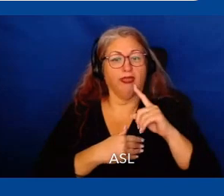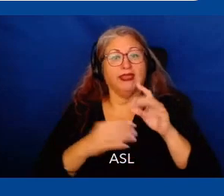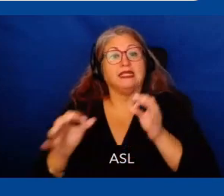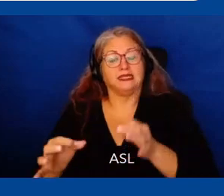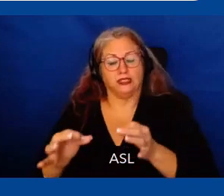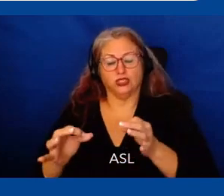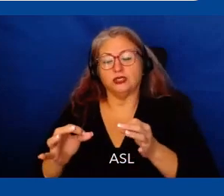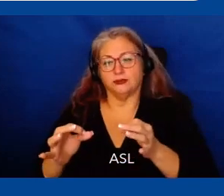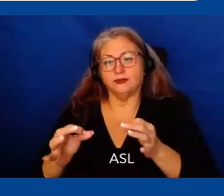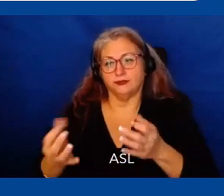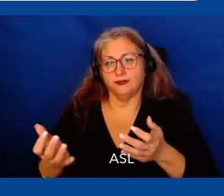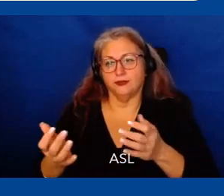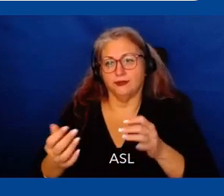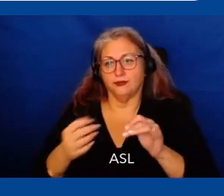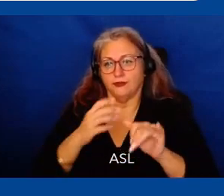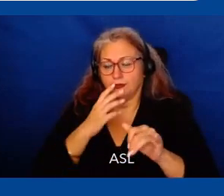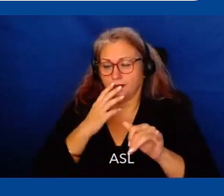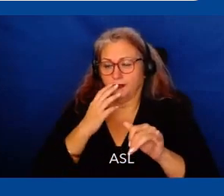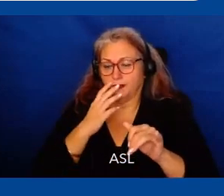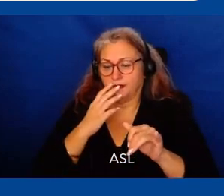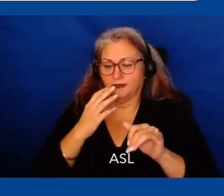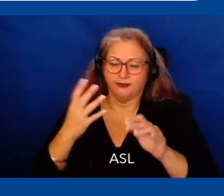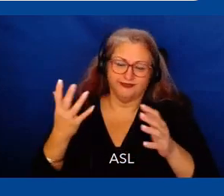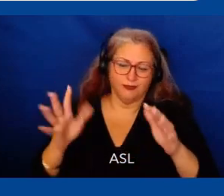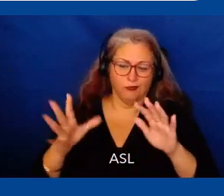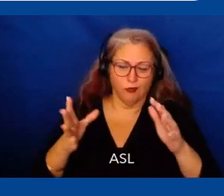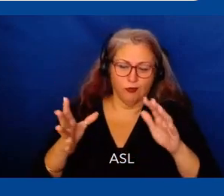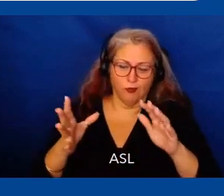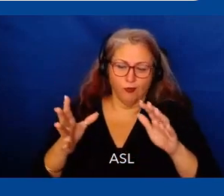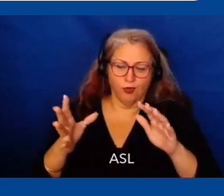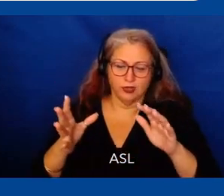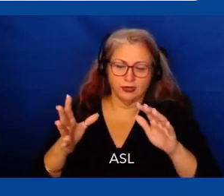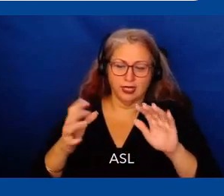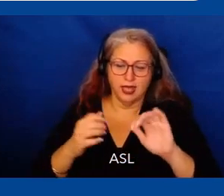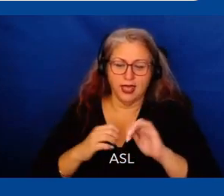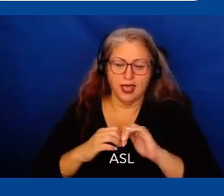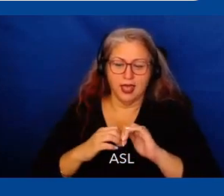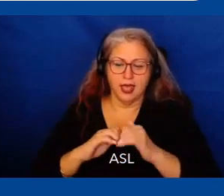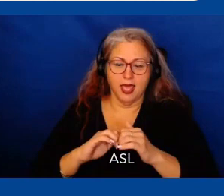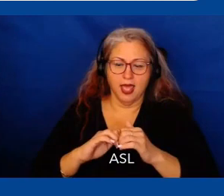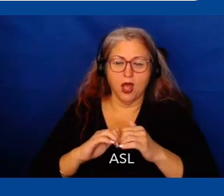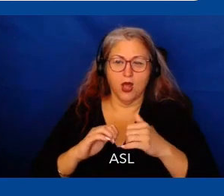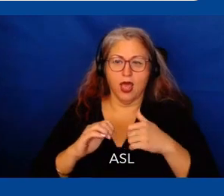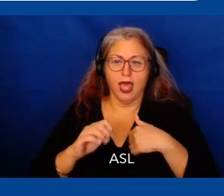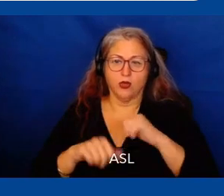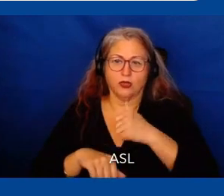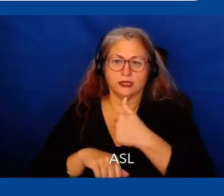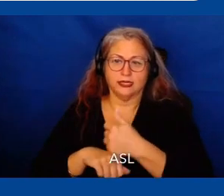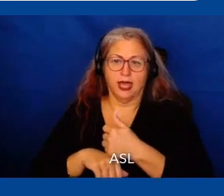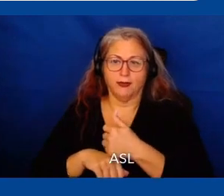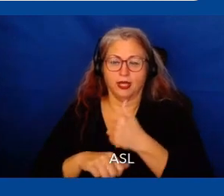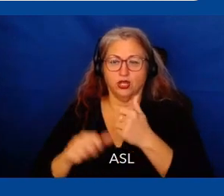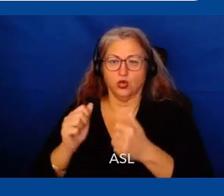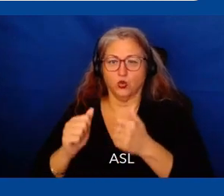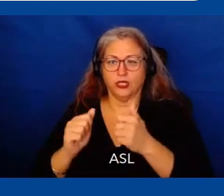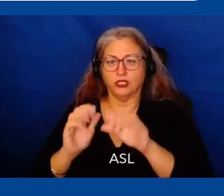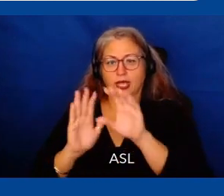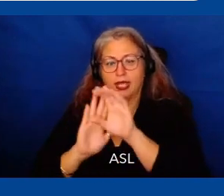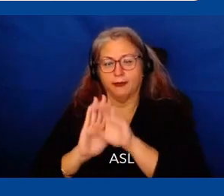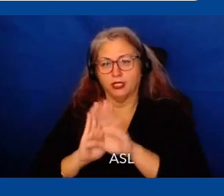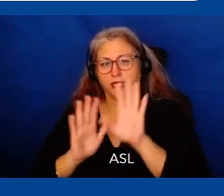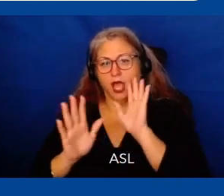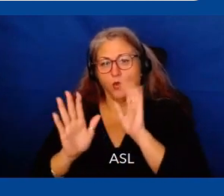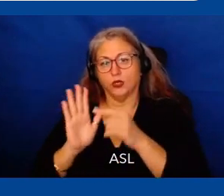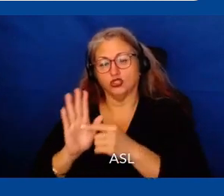So yeah, that was more or less the way in which I established which images I would use and